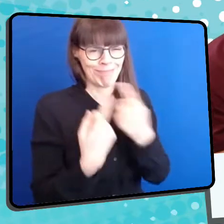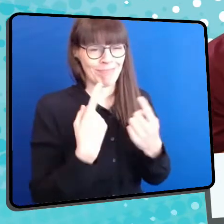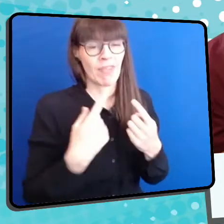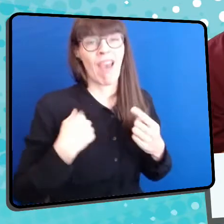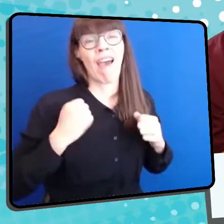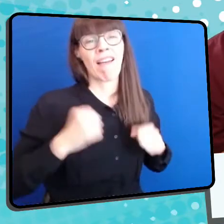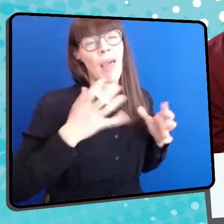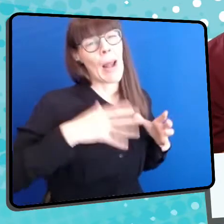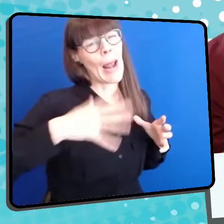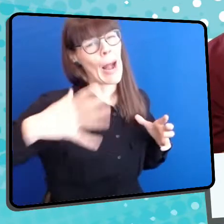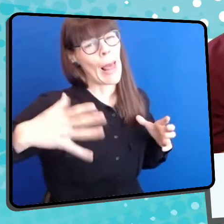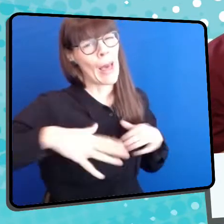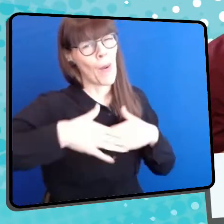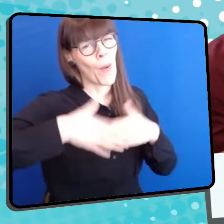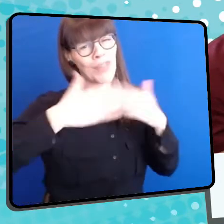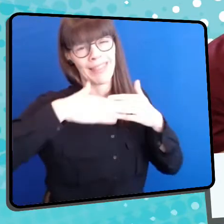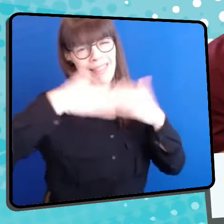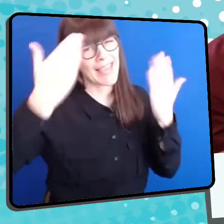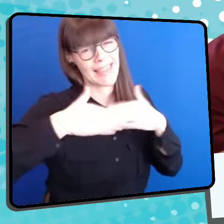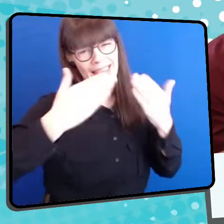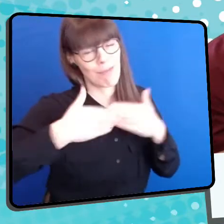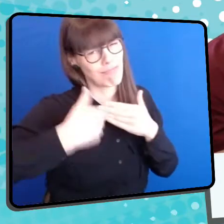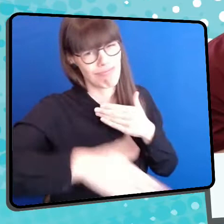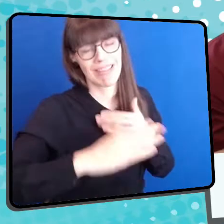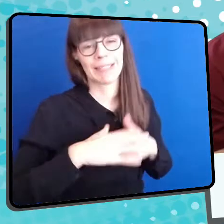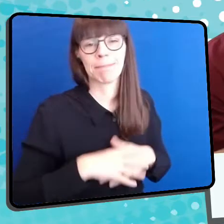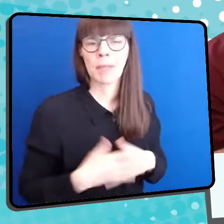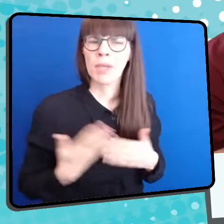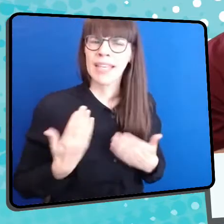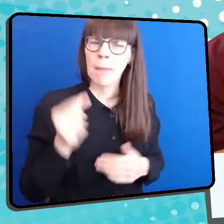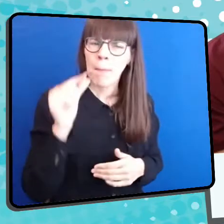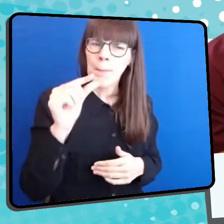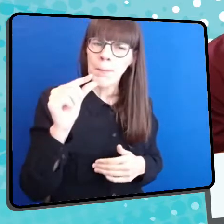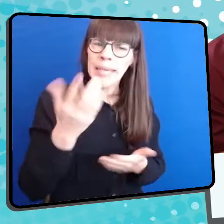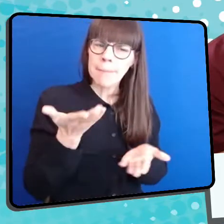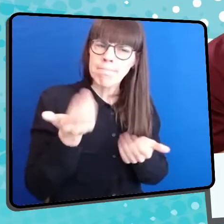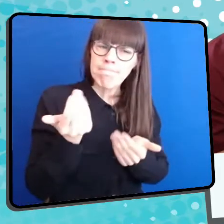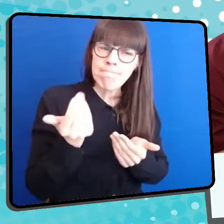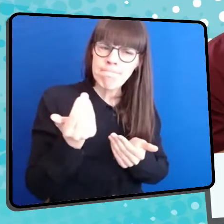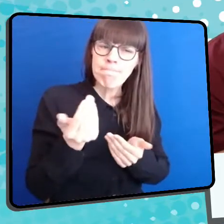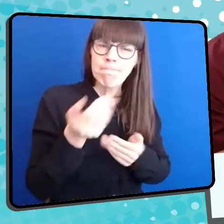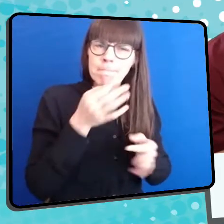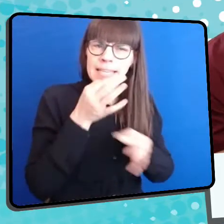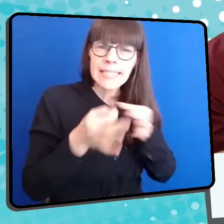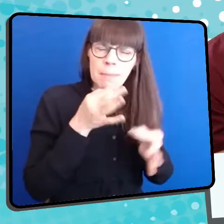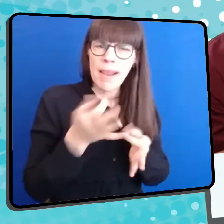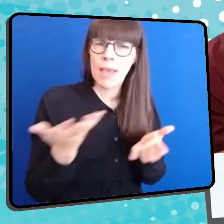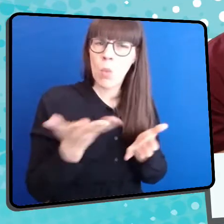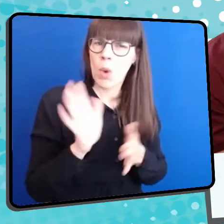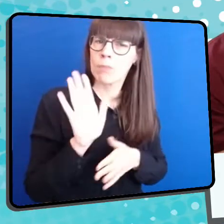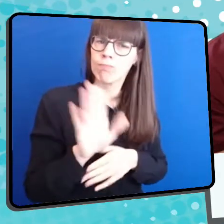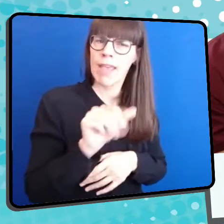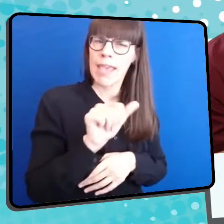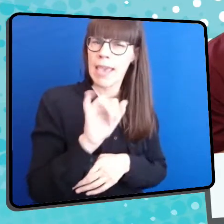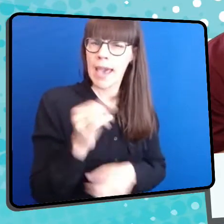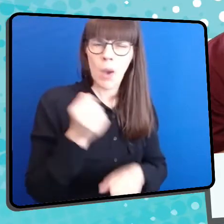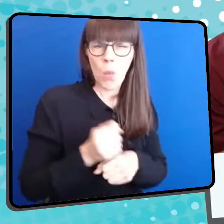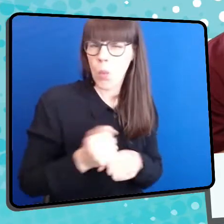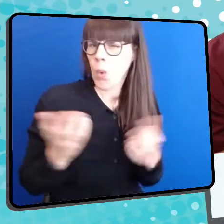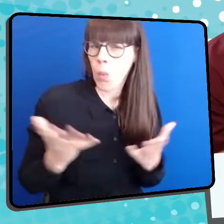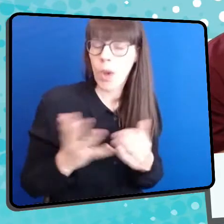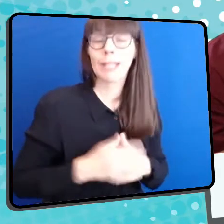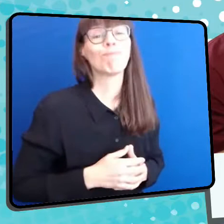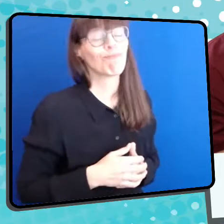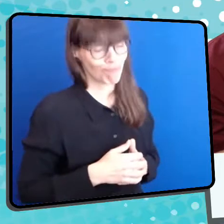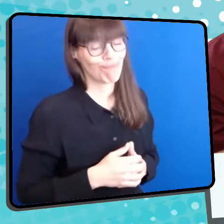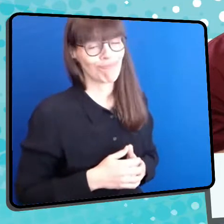can you first off tell us a little bit about yourself and what it is you do in the AI space? Yeah.